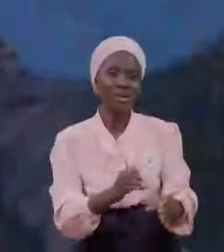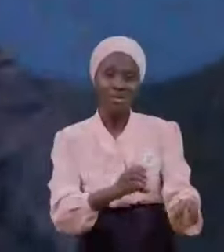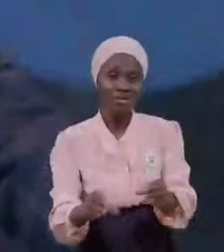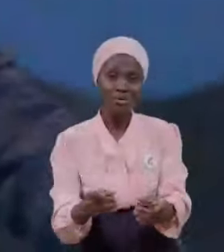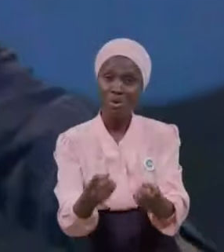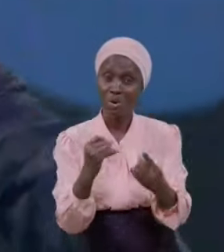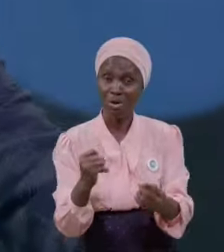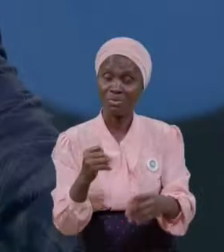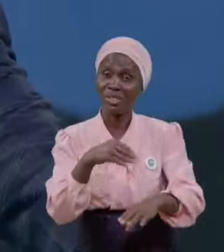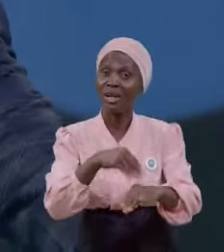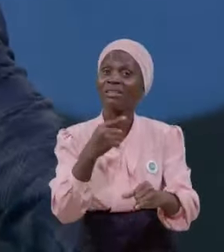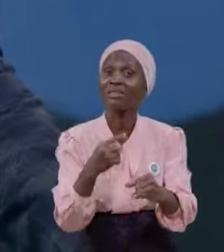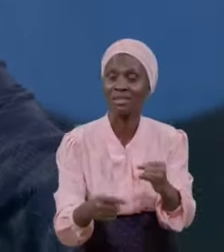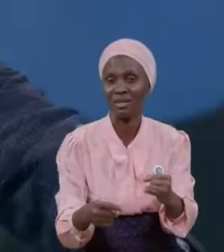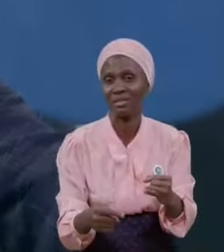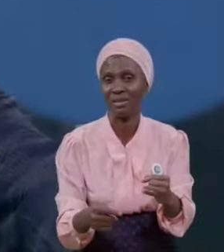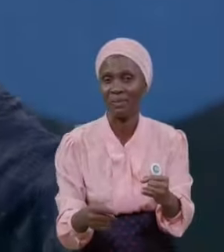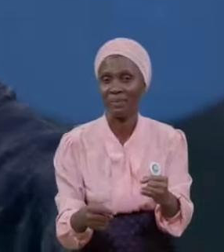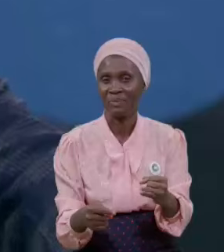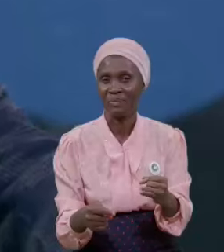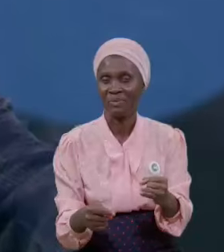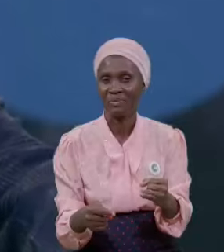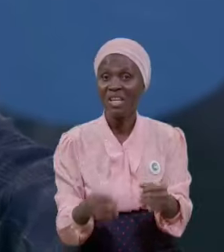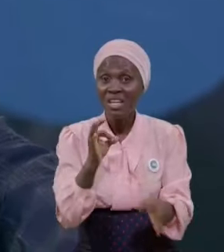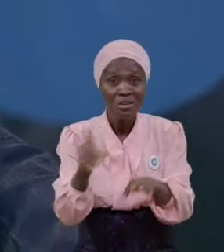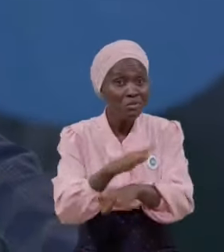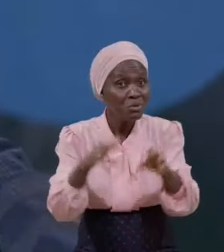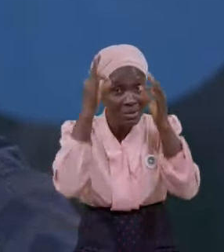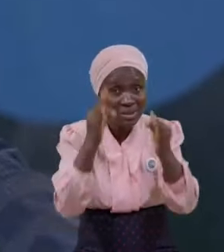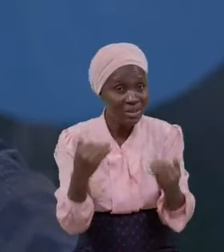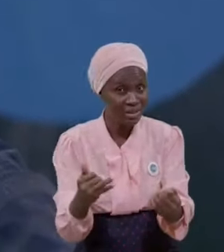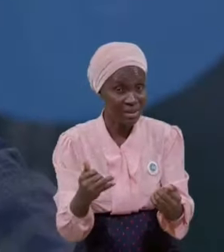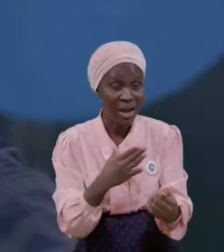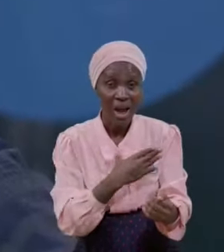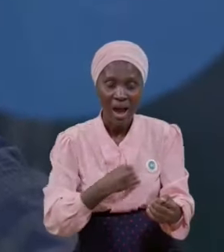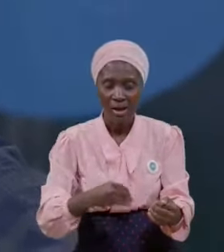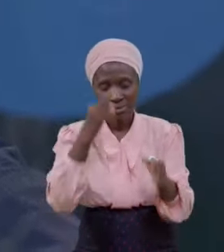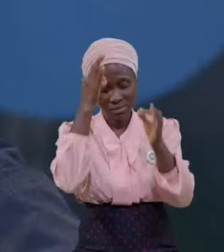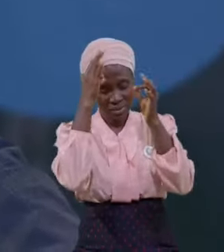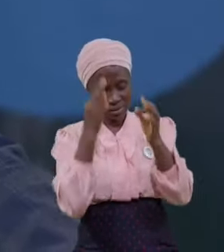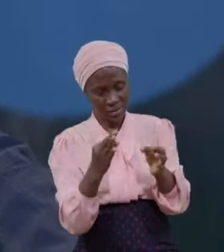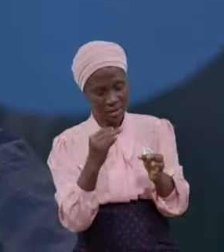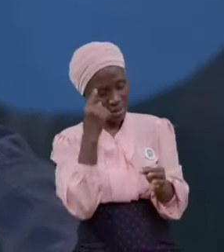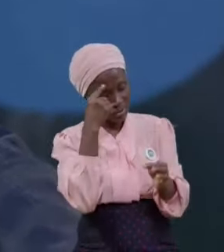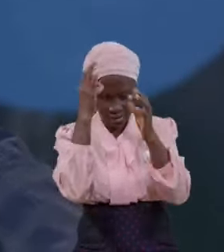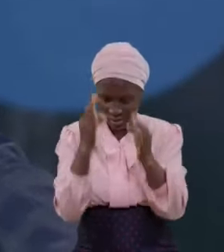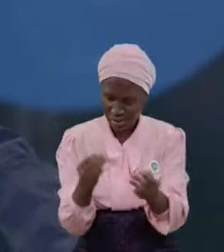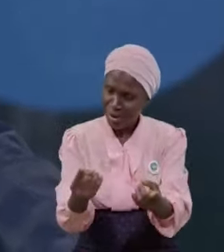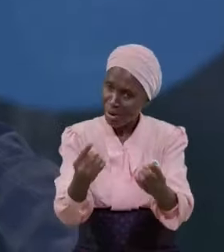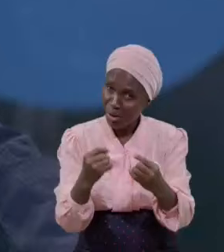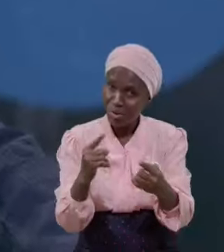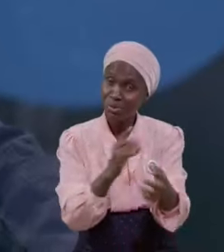take your time now, make up your mind now, come to Christ now, become a disciple, become